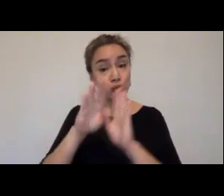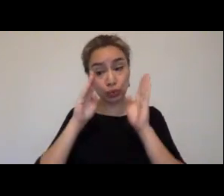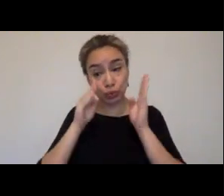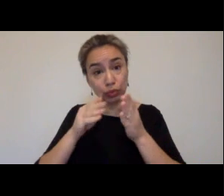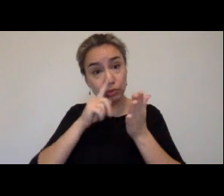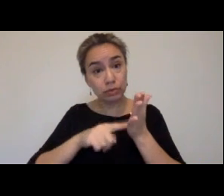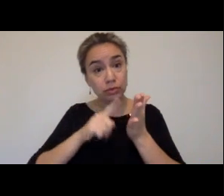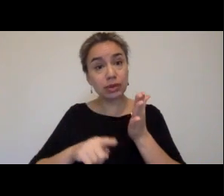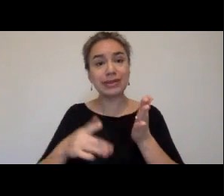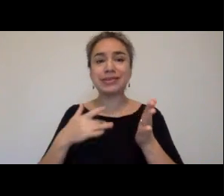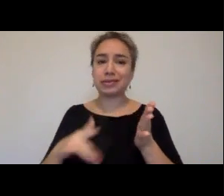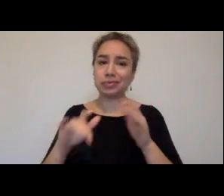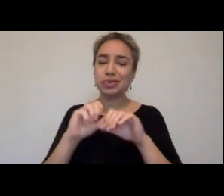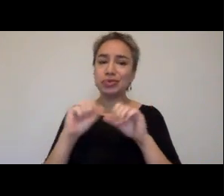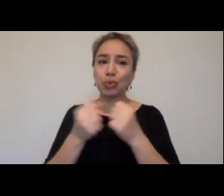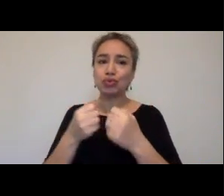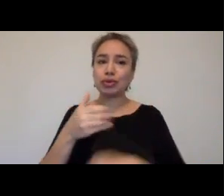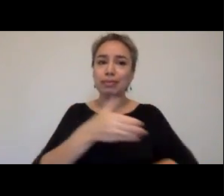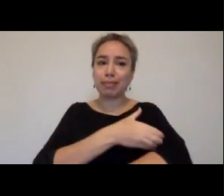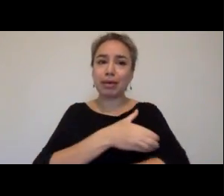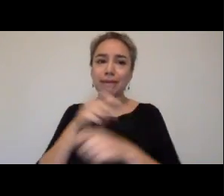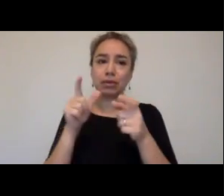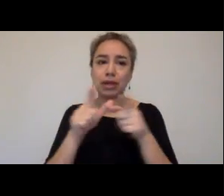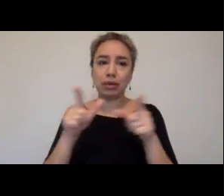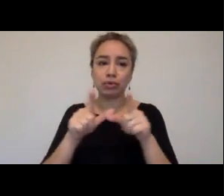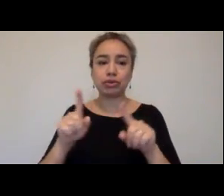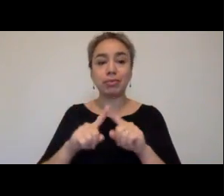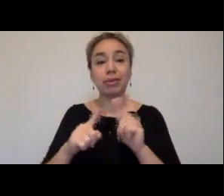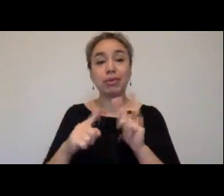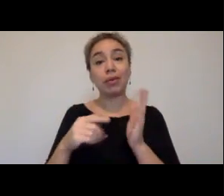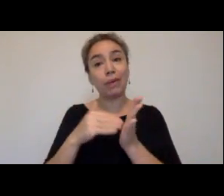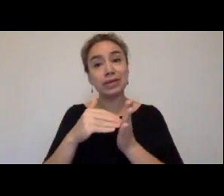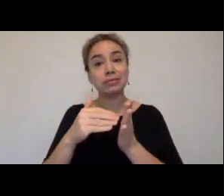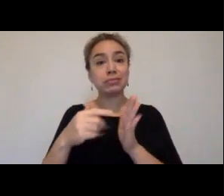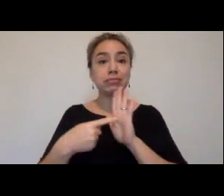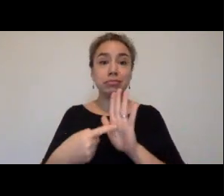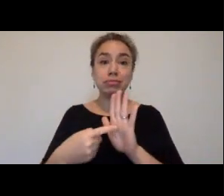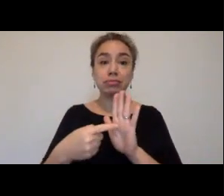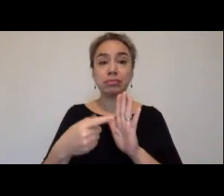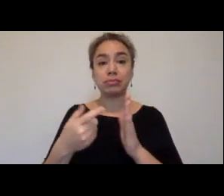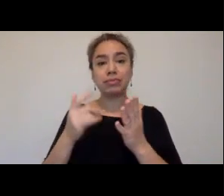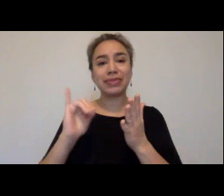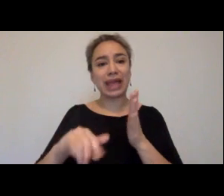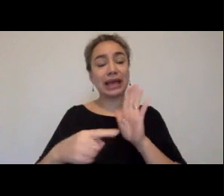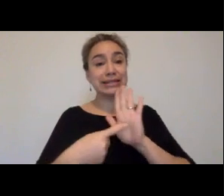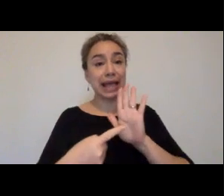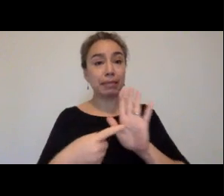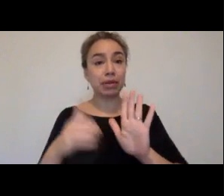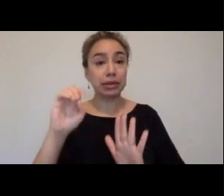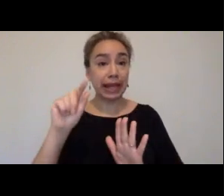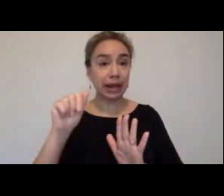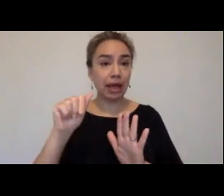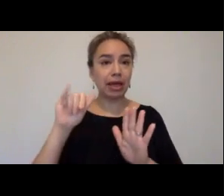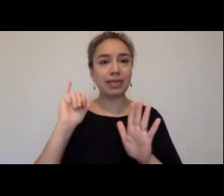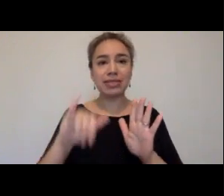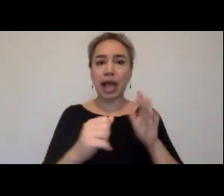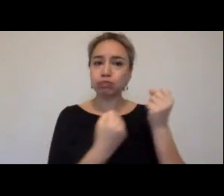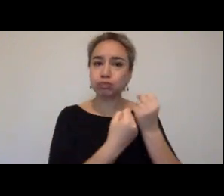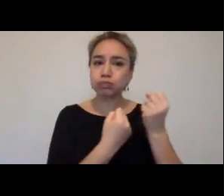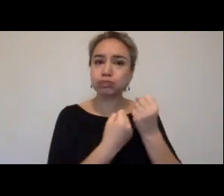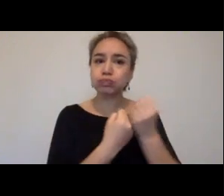powerful languages, but we also often present example data that reflects and reinforces other types of